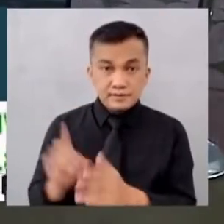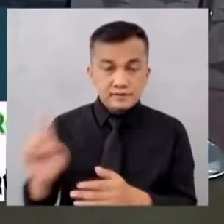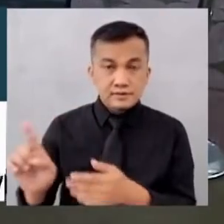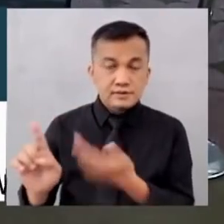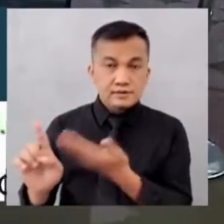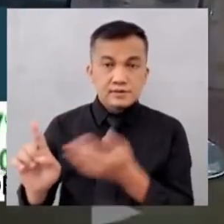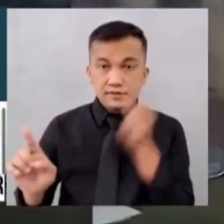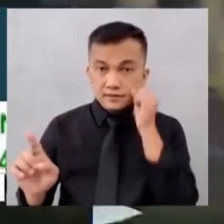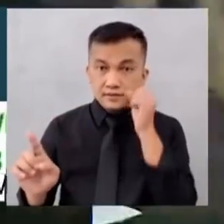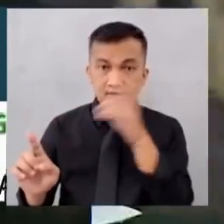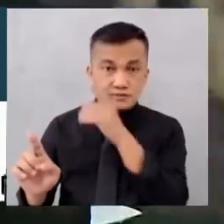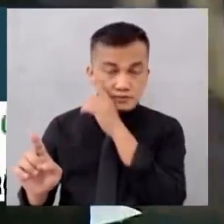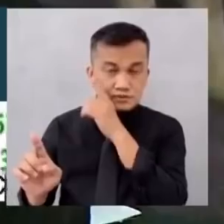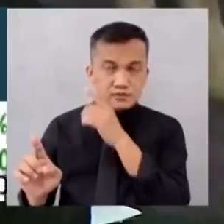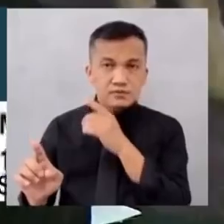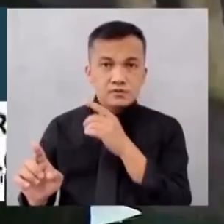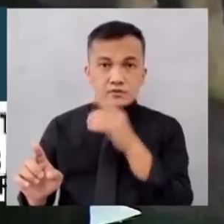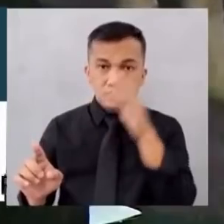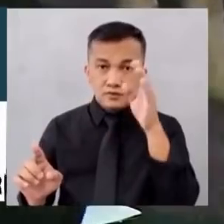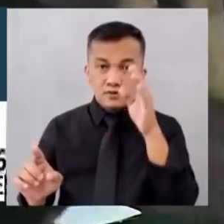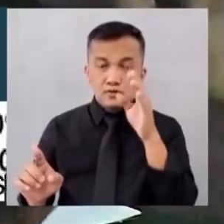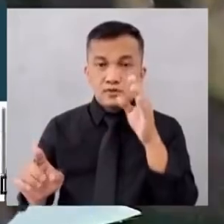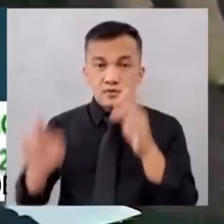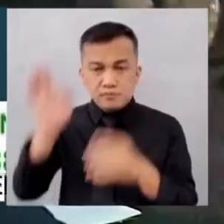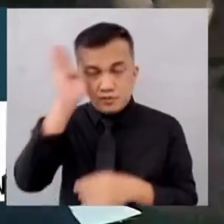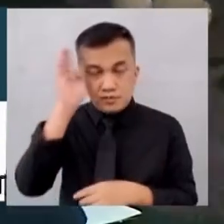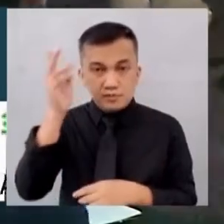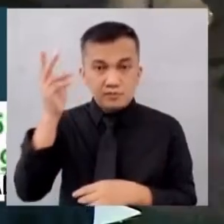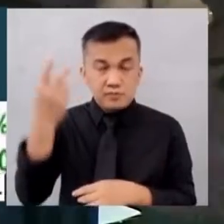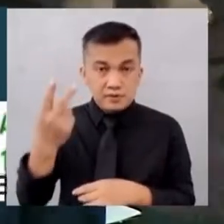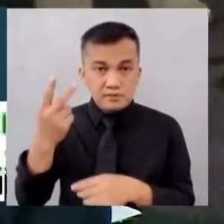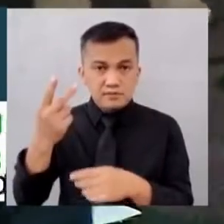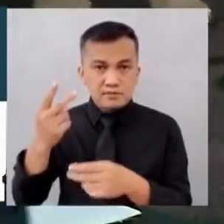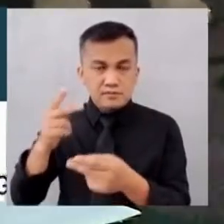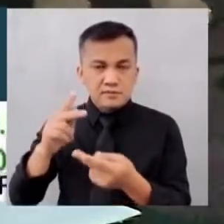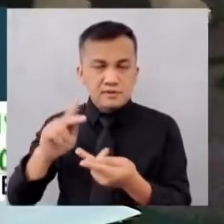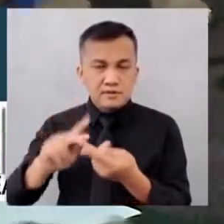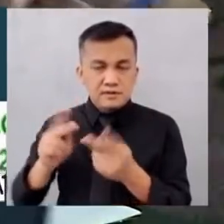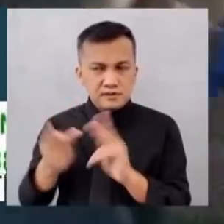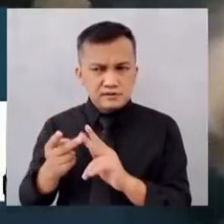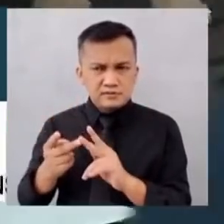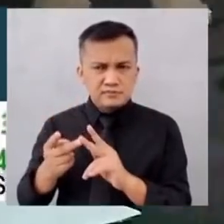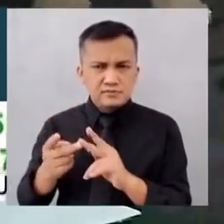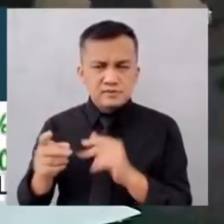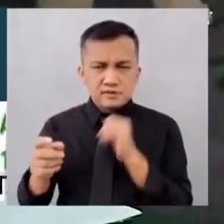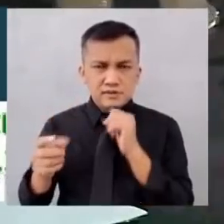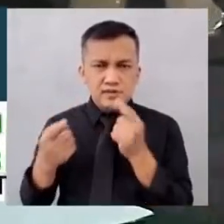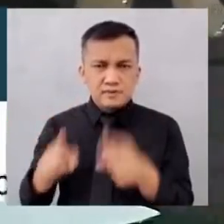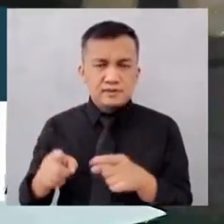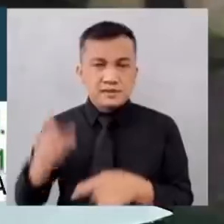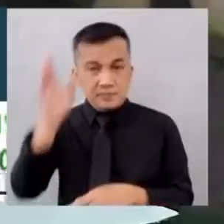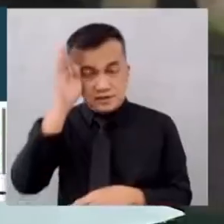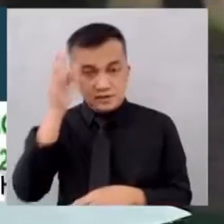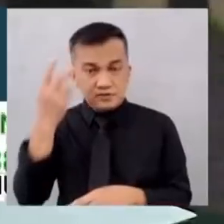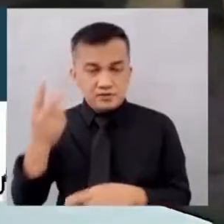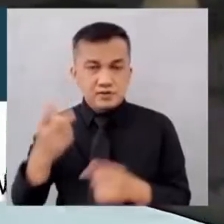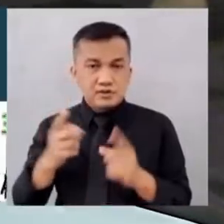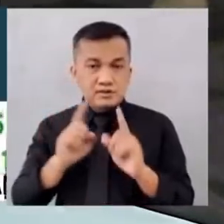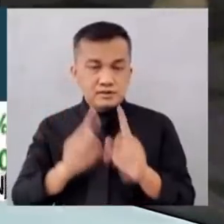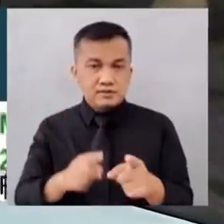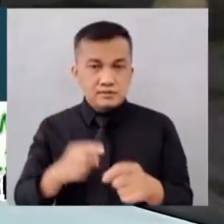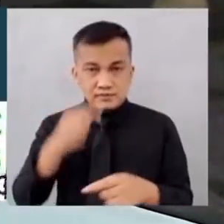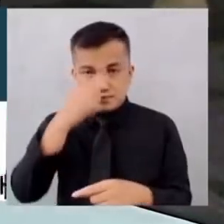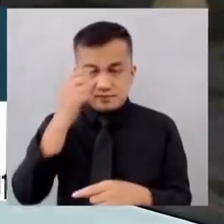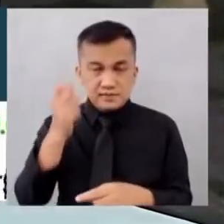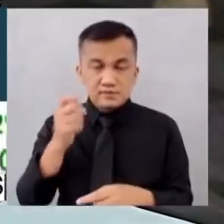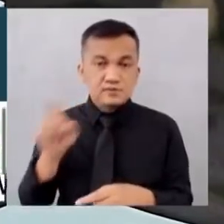and Bongbong Marcos tandem did not materialize, Marcos said, well, basically because she did not run,